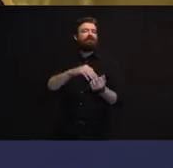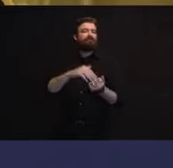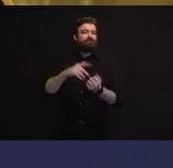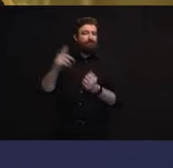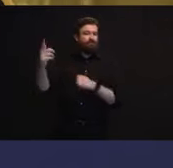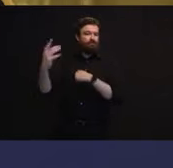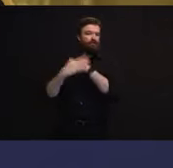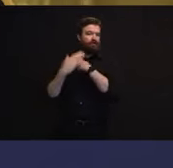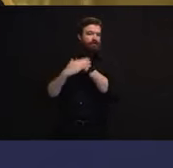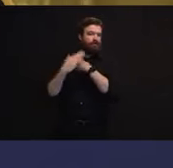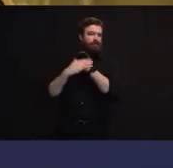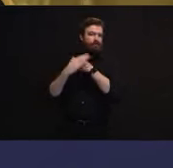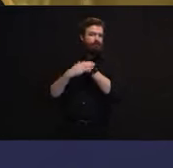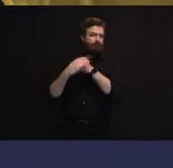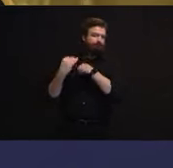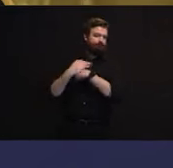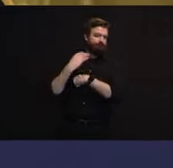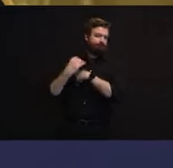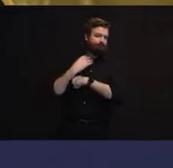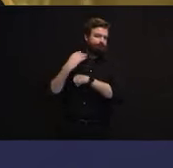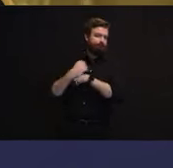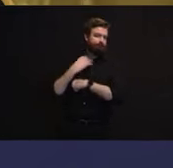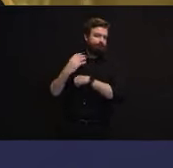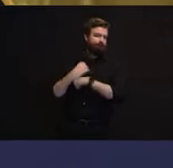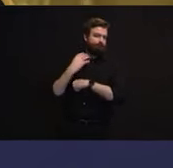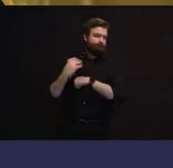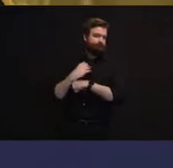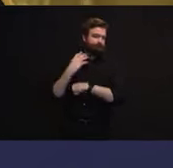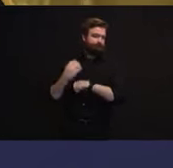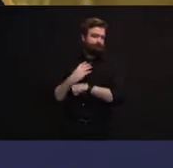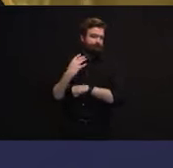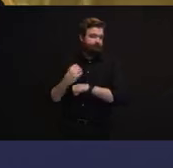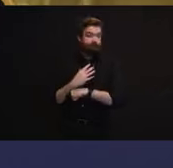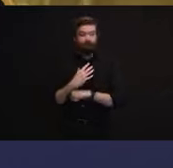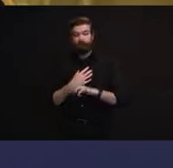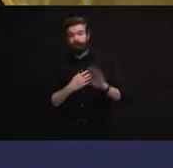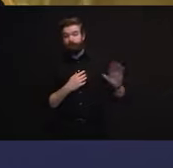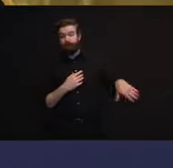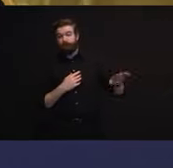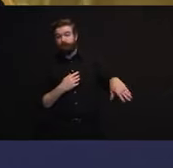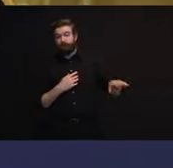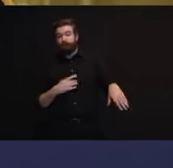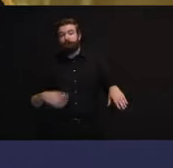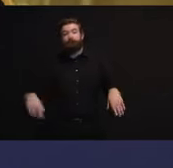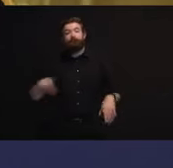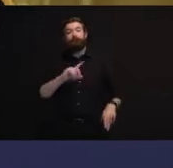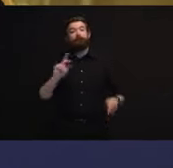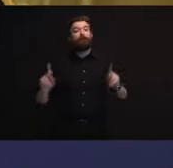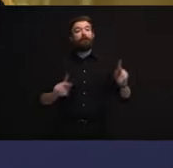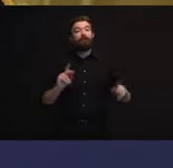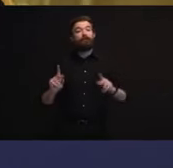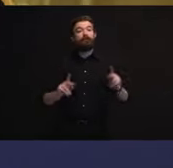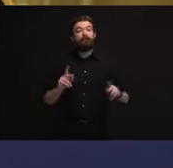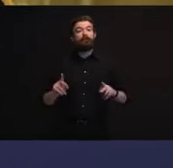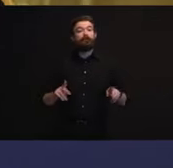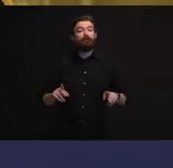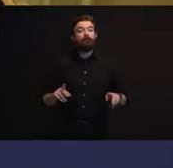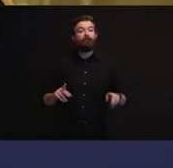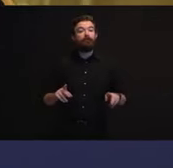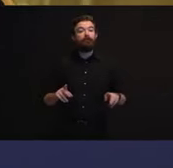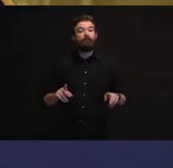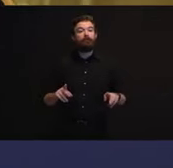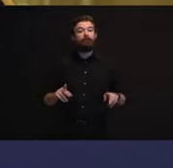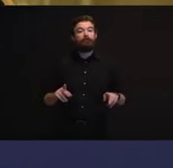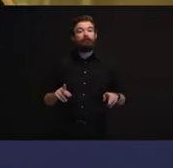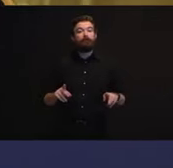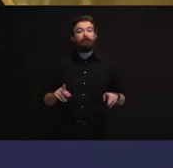with many others behind the scenes, that behavior can change the model. The model is dynamic. It is not